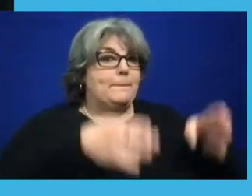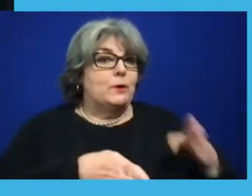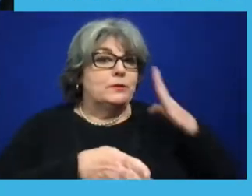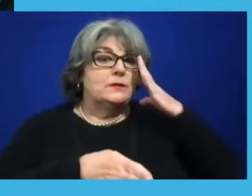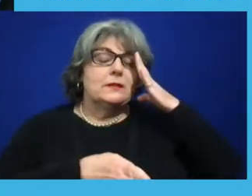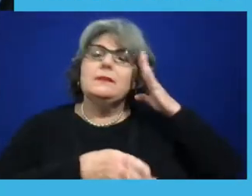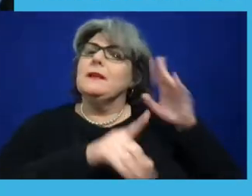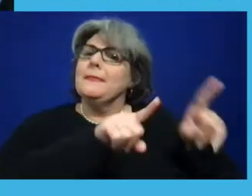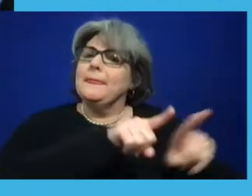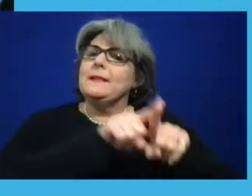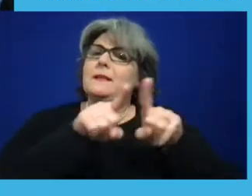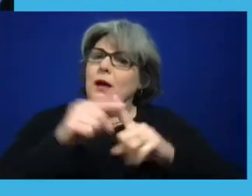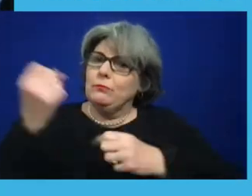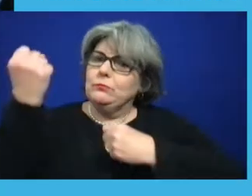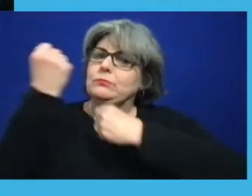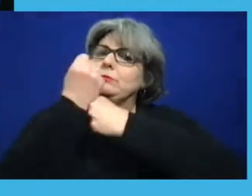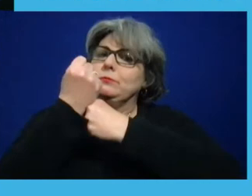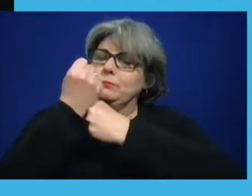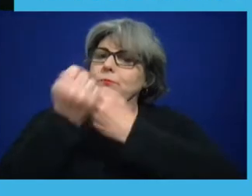You deserve